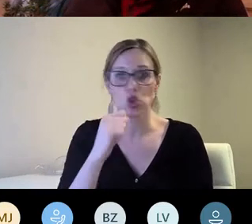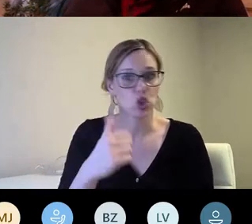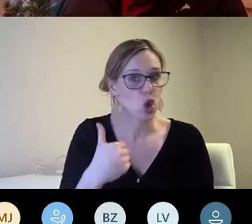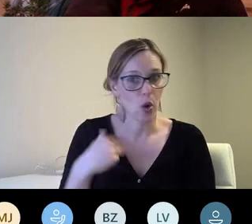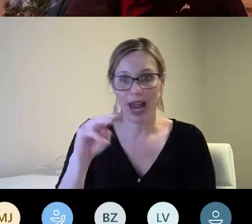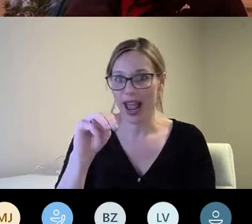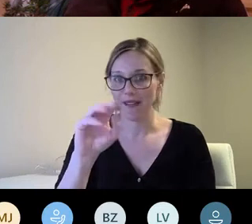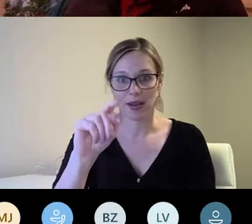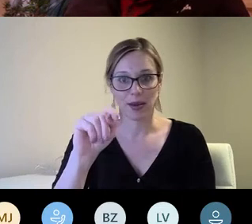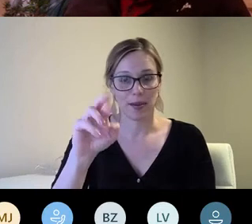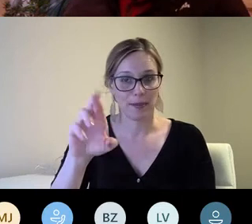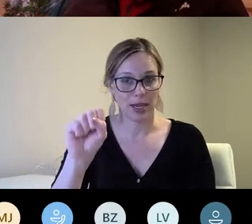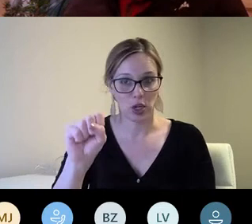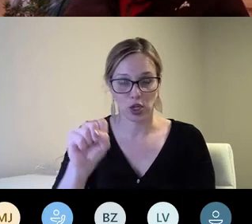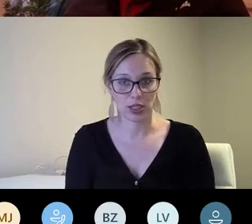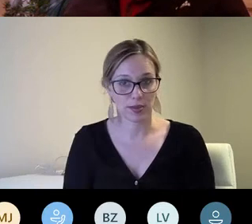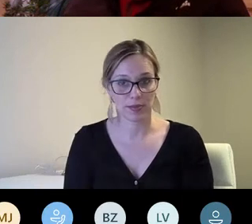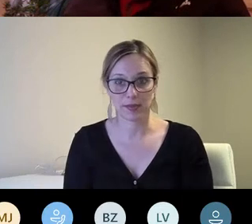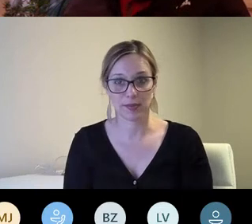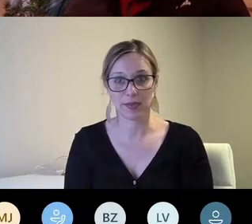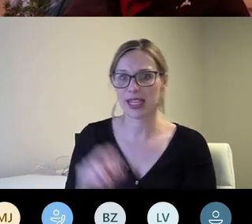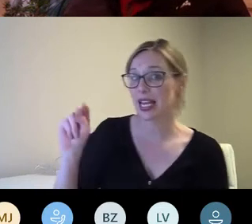also see Nicholas has his hand raised.